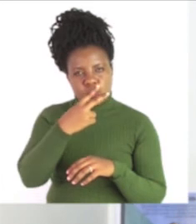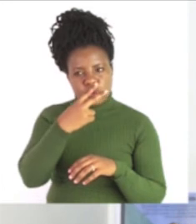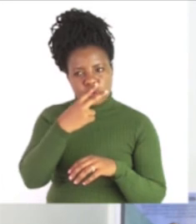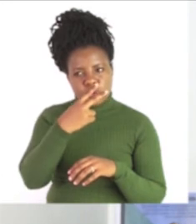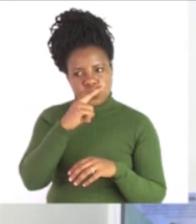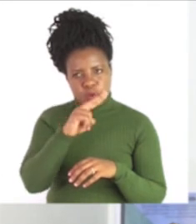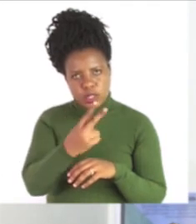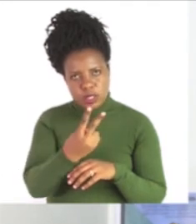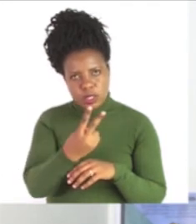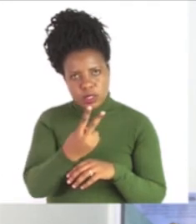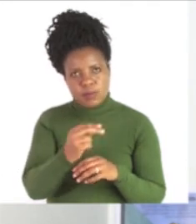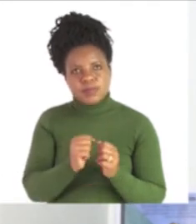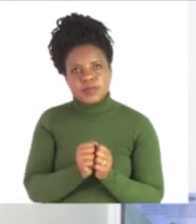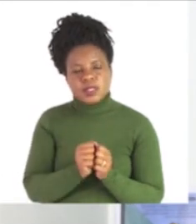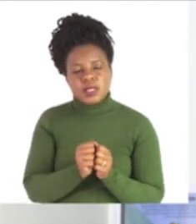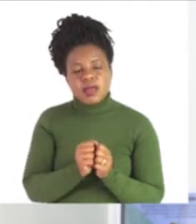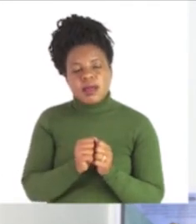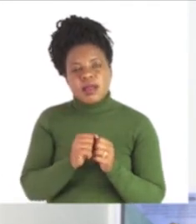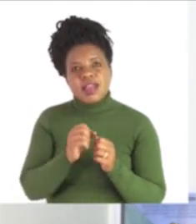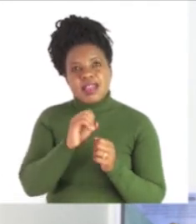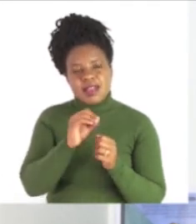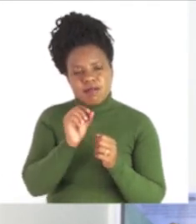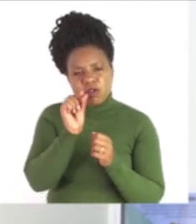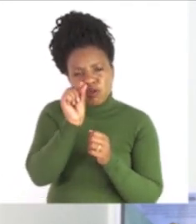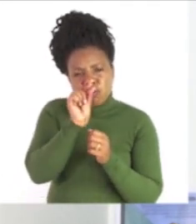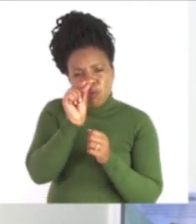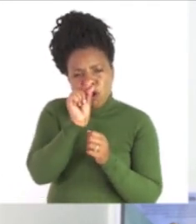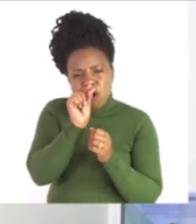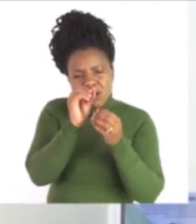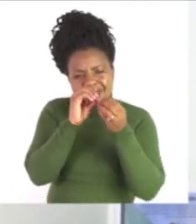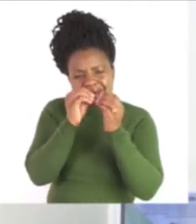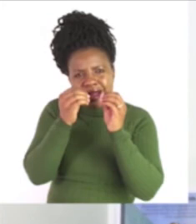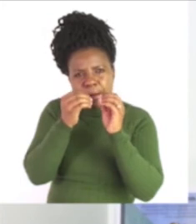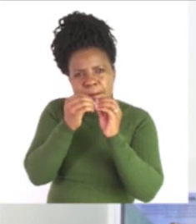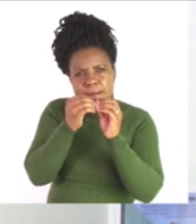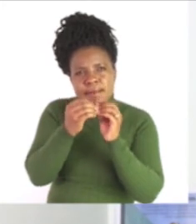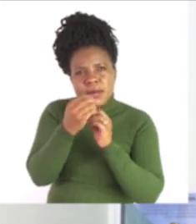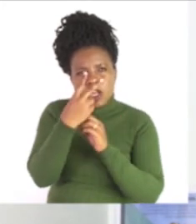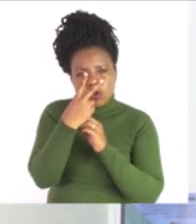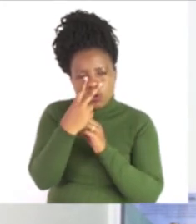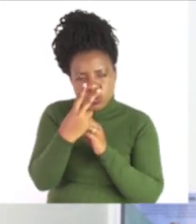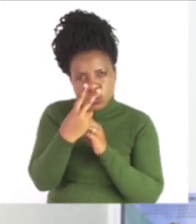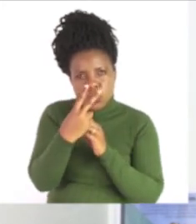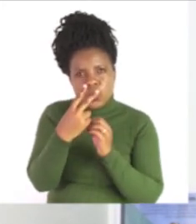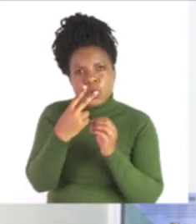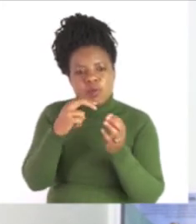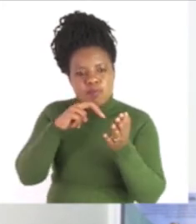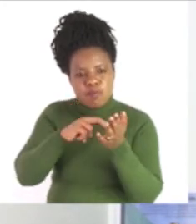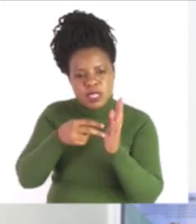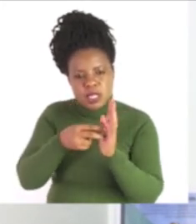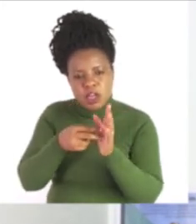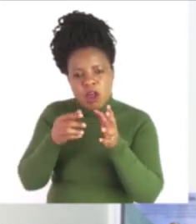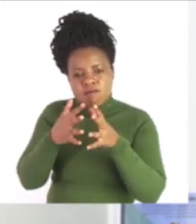Whenever a number is a square number, it's having this little power here, which is a 2. And this, you can